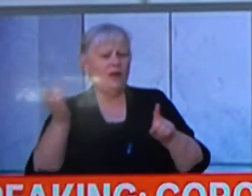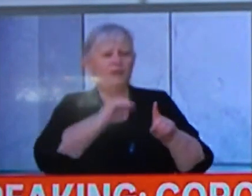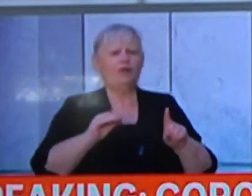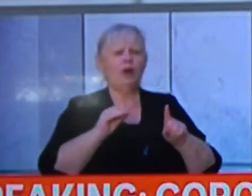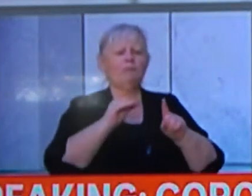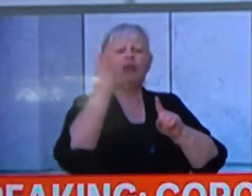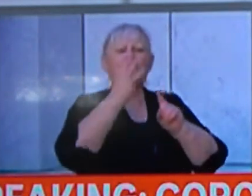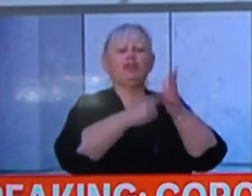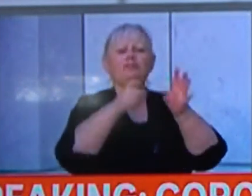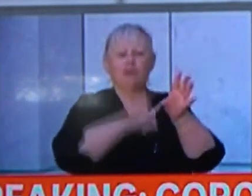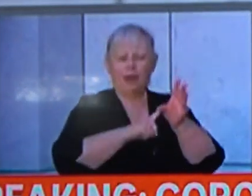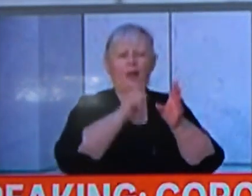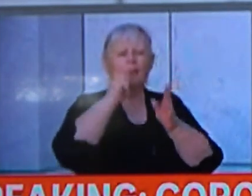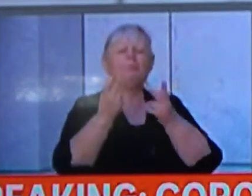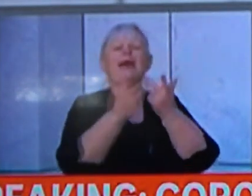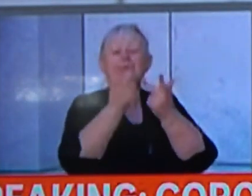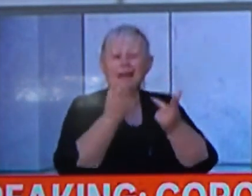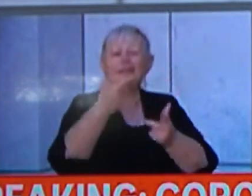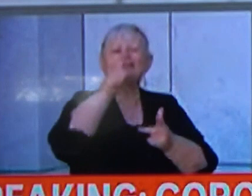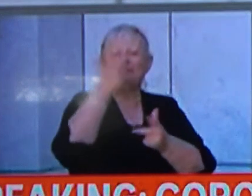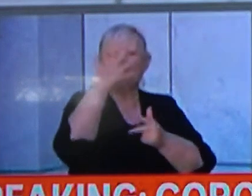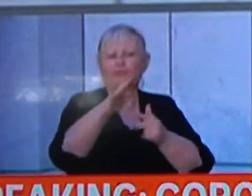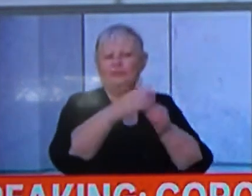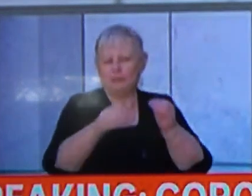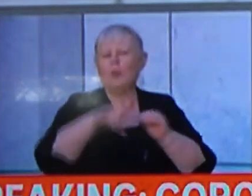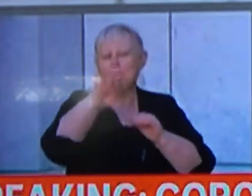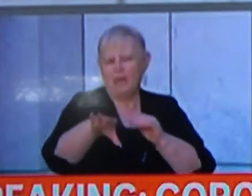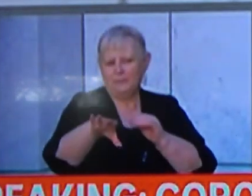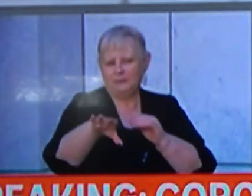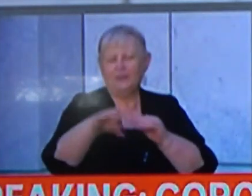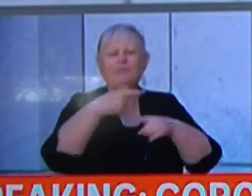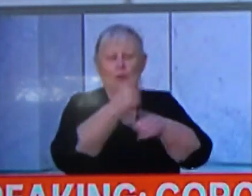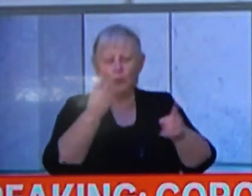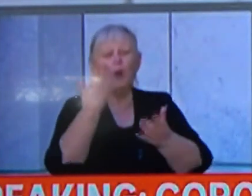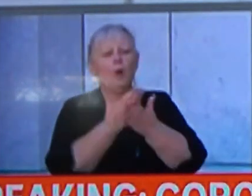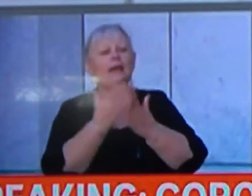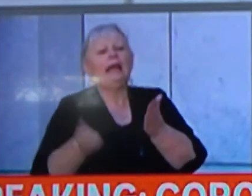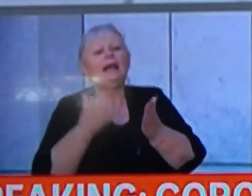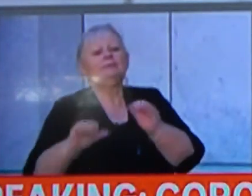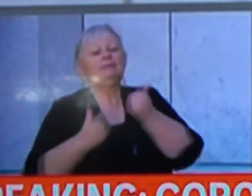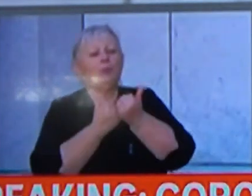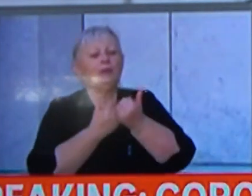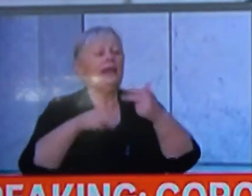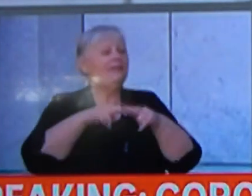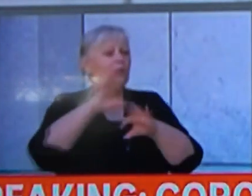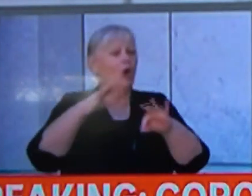July 13, a further $750 payment to those on income support that are not eligible for the